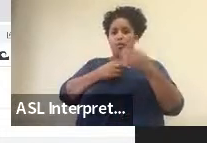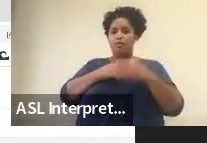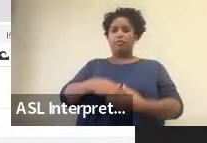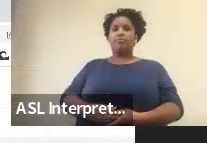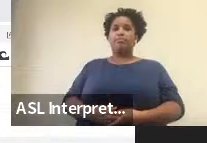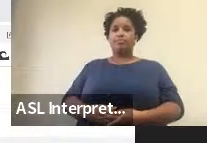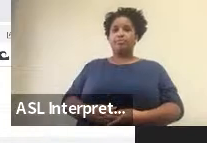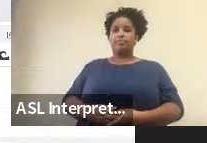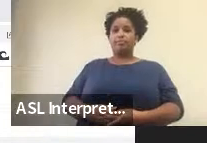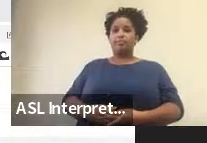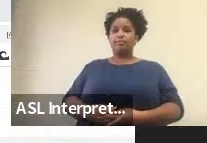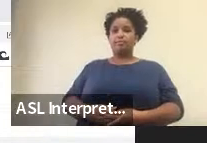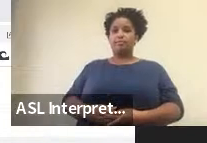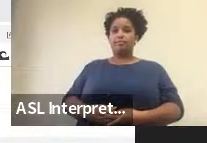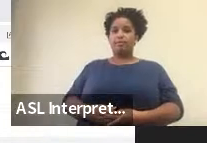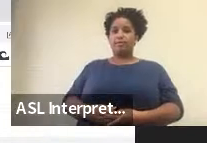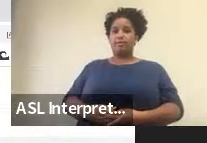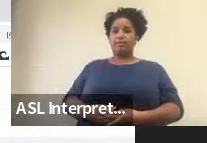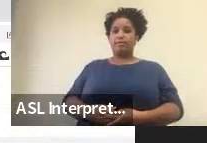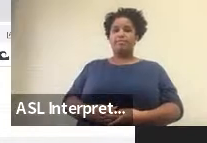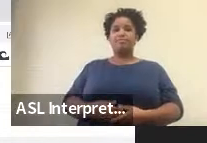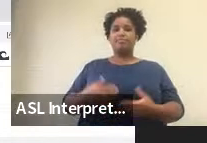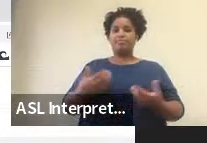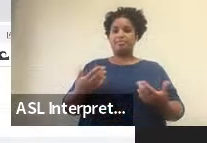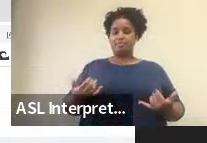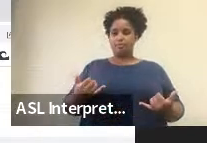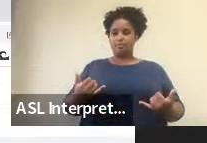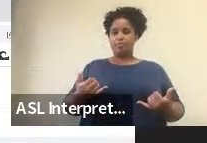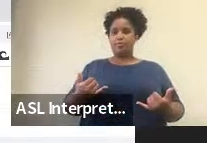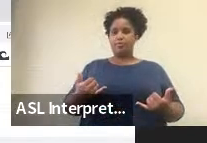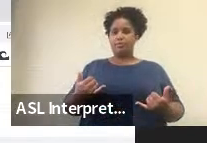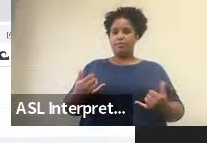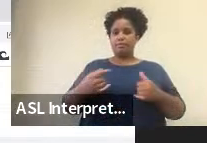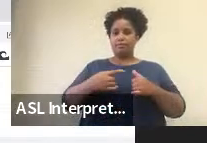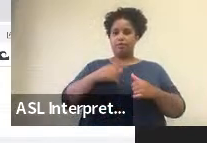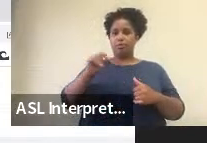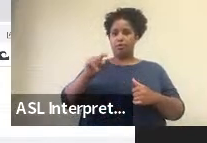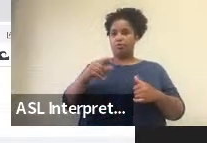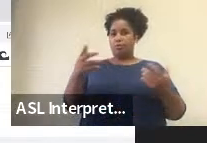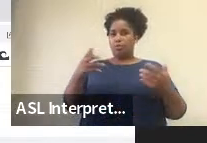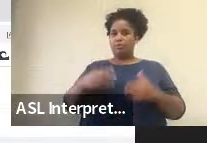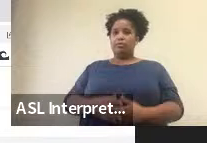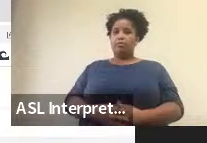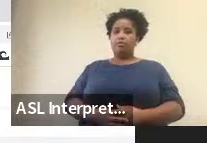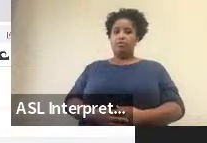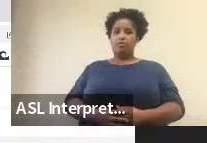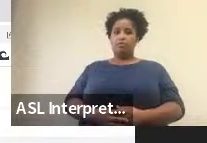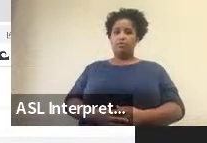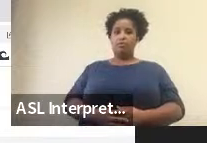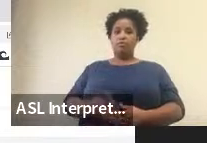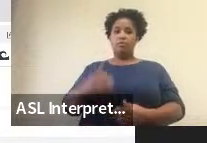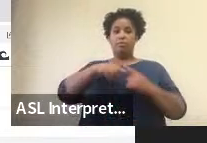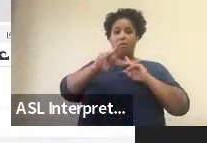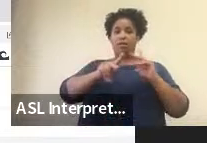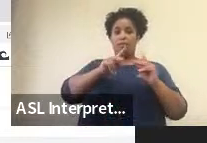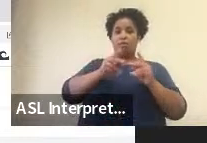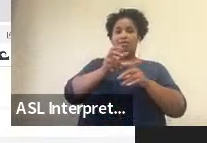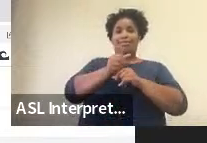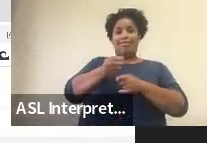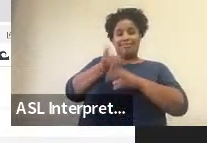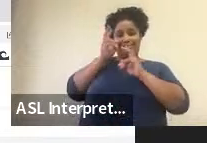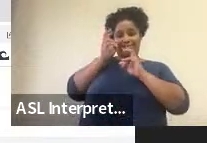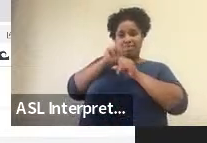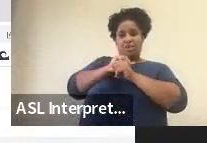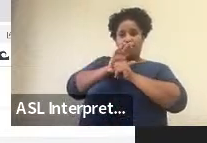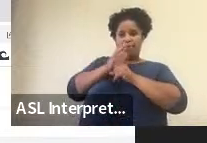see if I can get rid of this right here. Okay, so the first question is, when people get COVID, do they